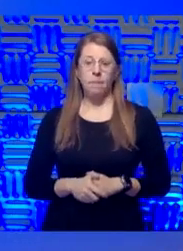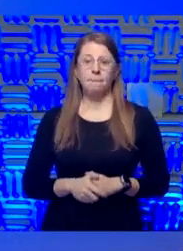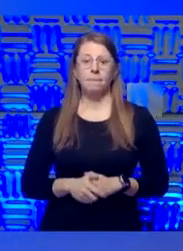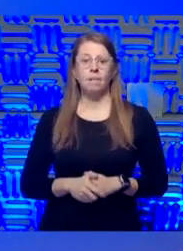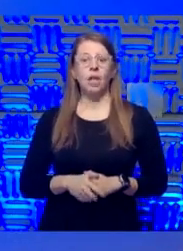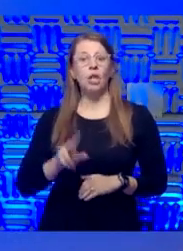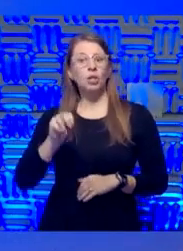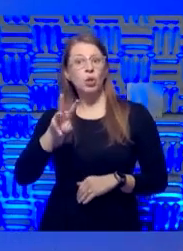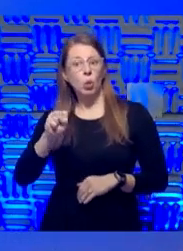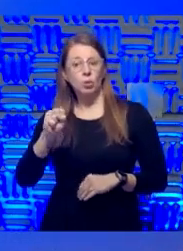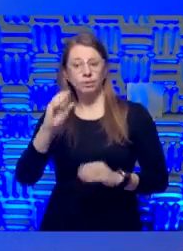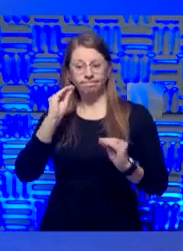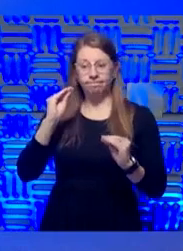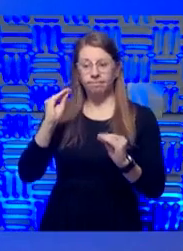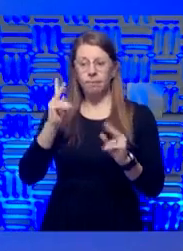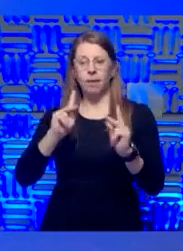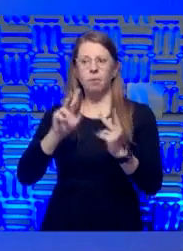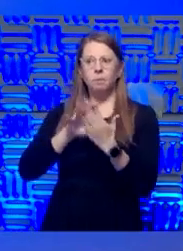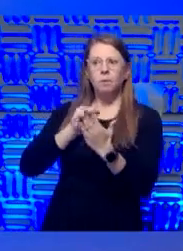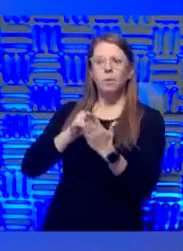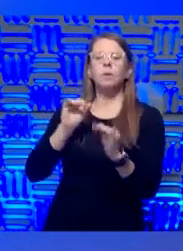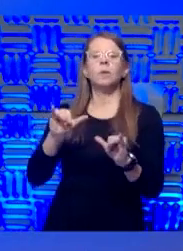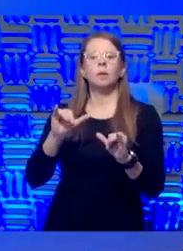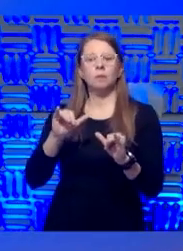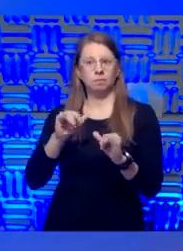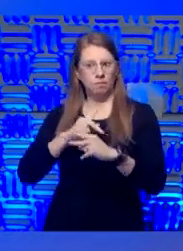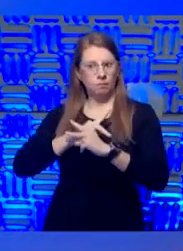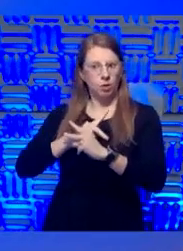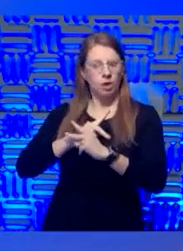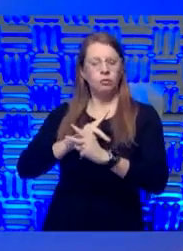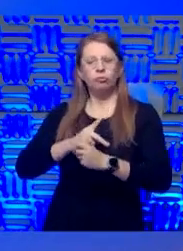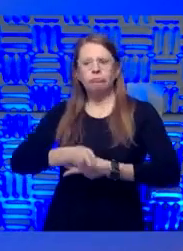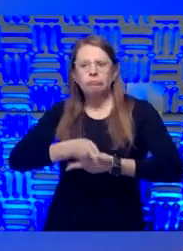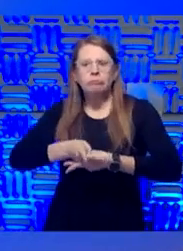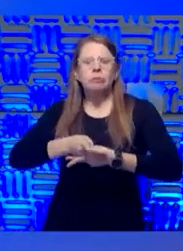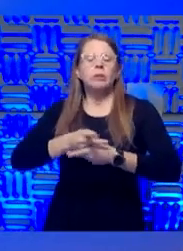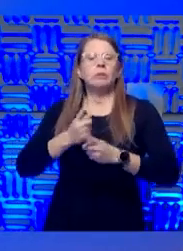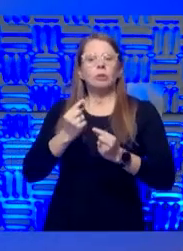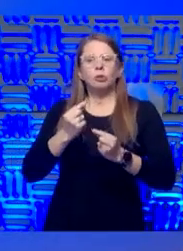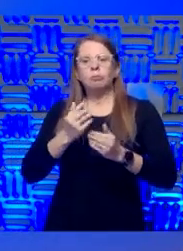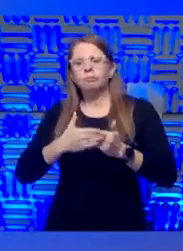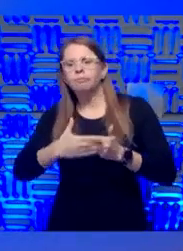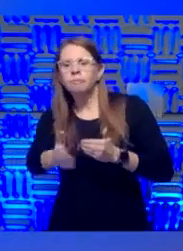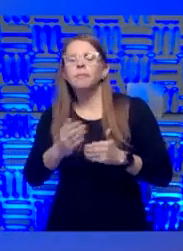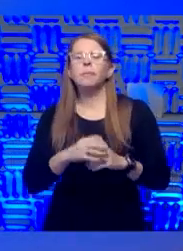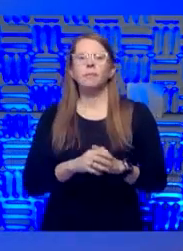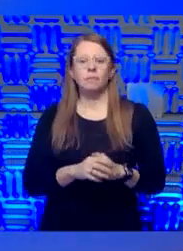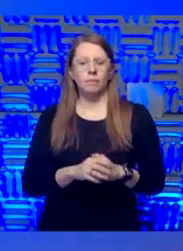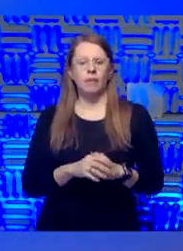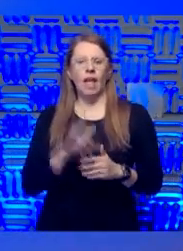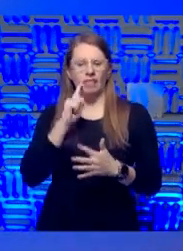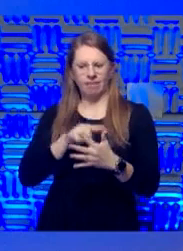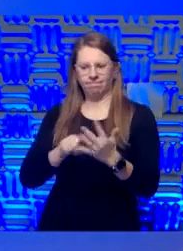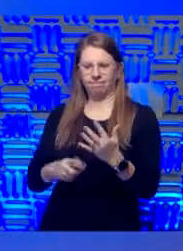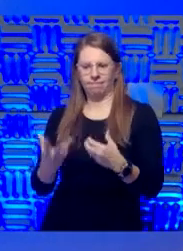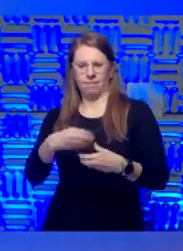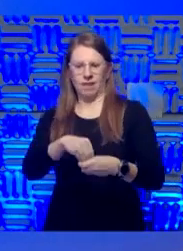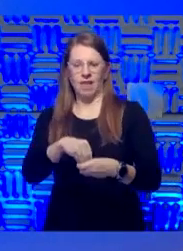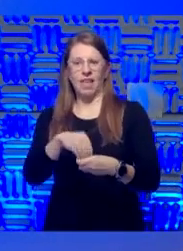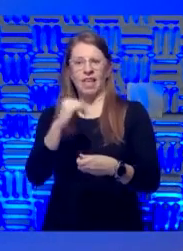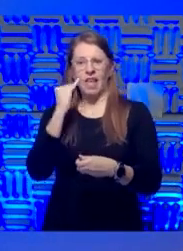news and hopefully taking precautions. So I think there's a combination of factors to help with that. And again, if we can keep those most